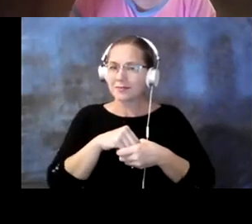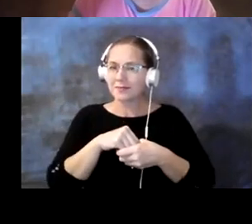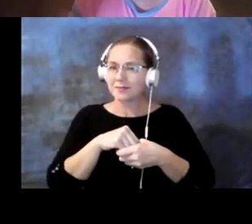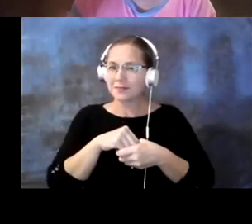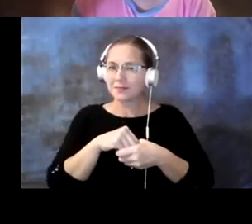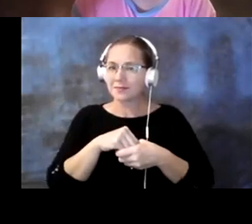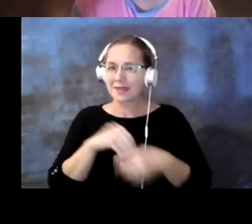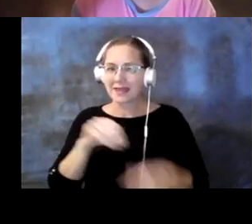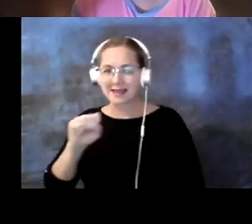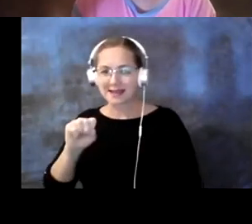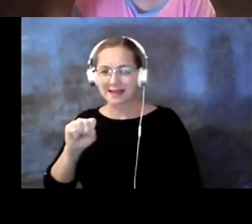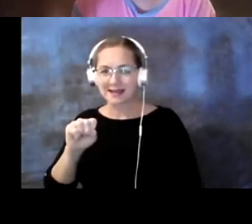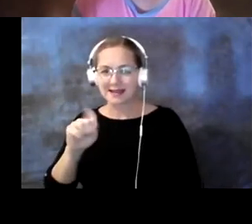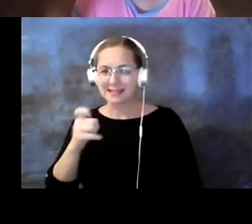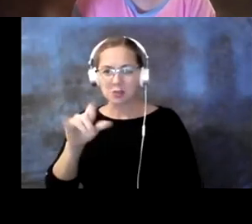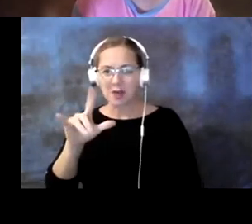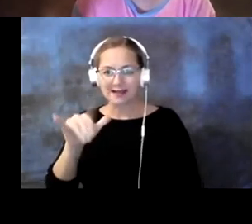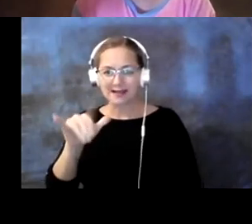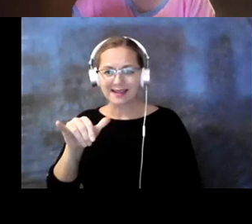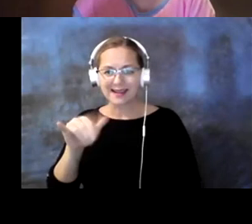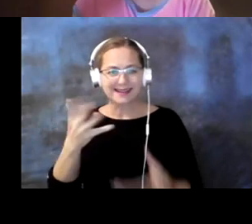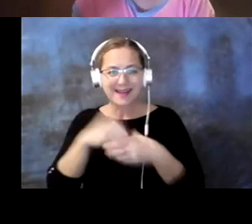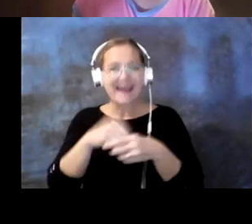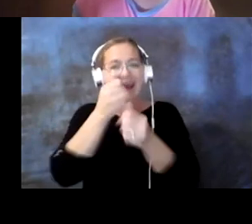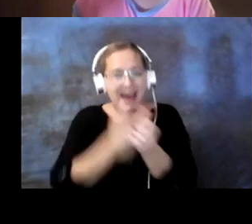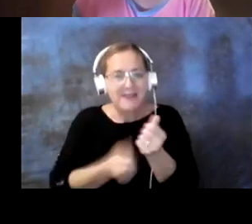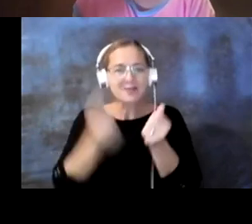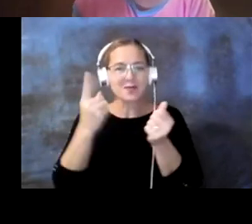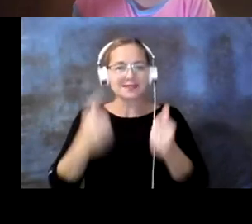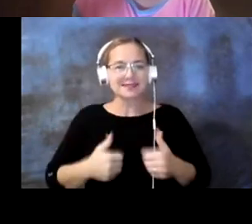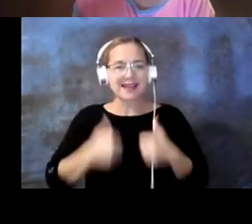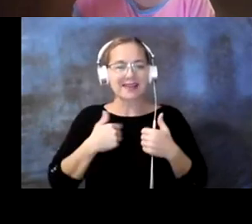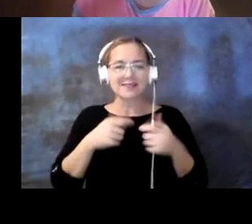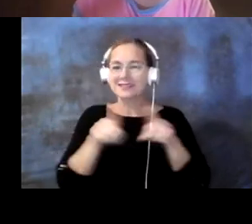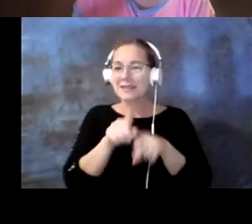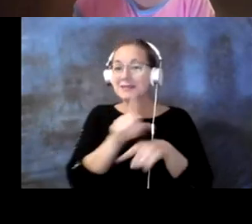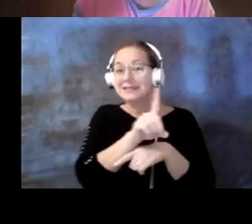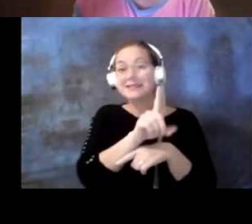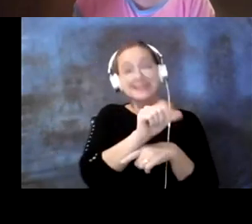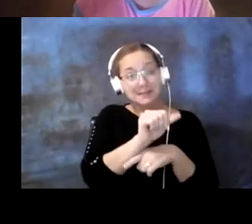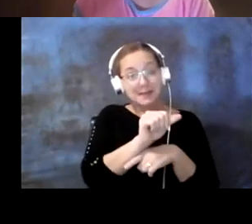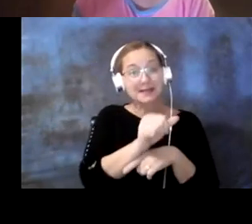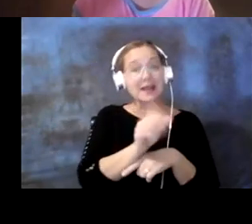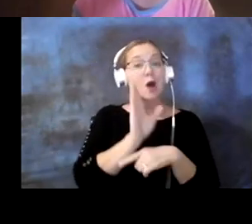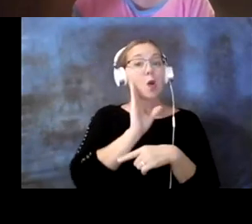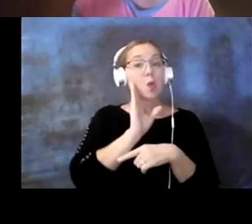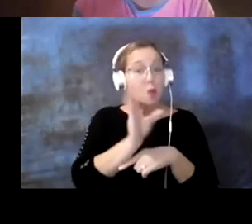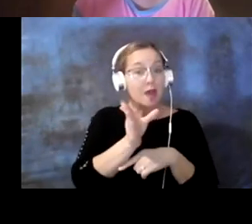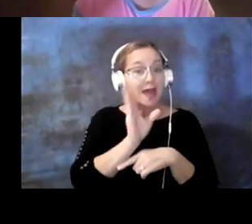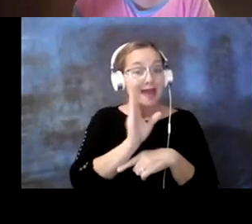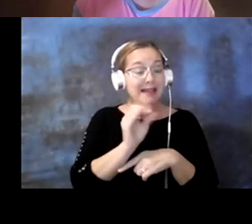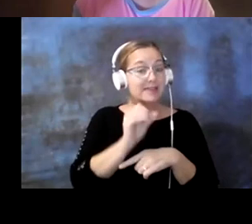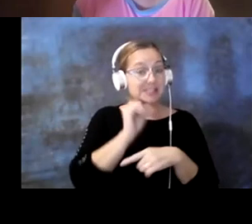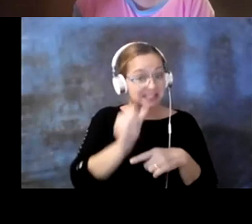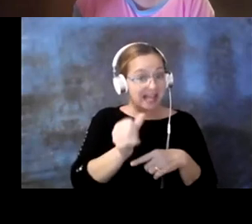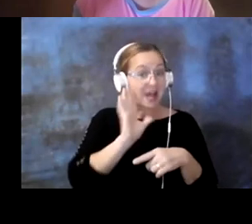sexuality is part of everyone's life. Just like disability will eventually be